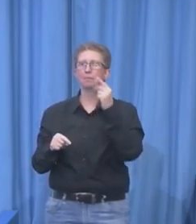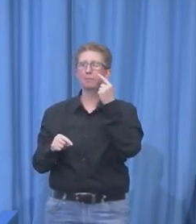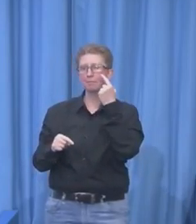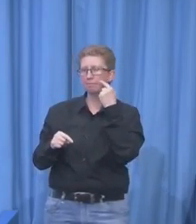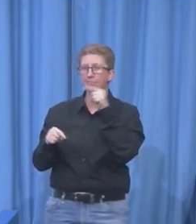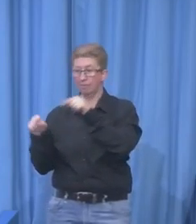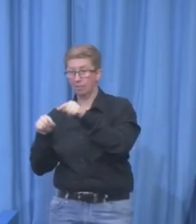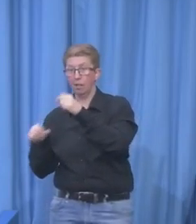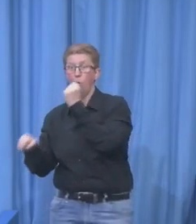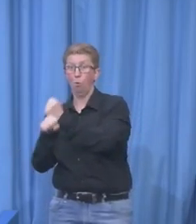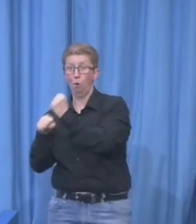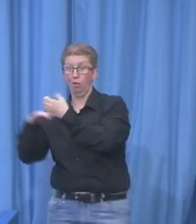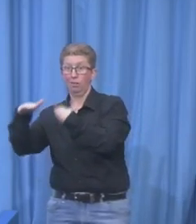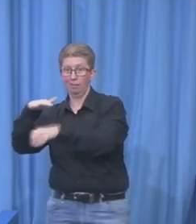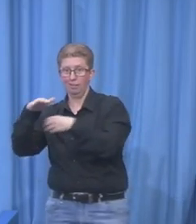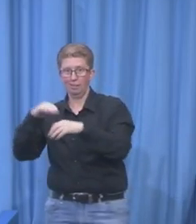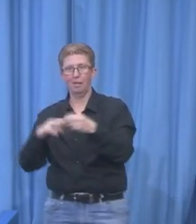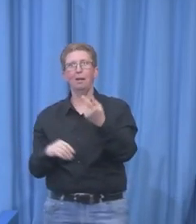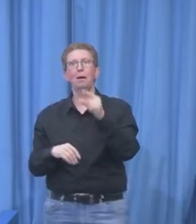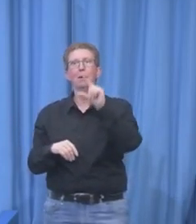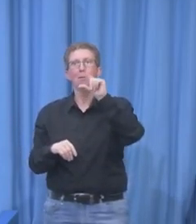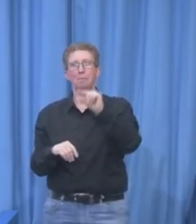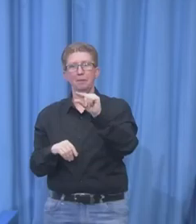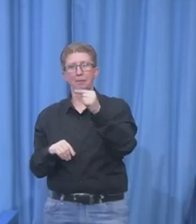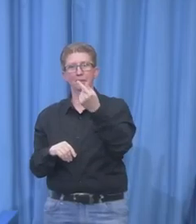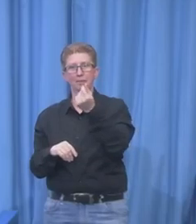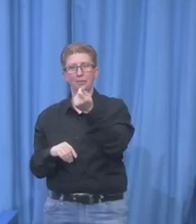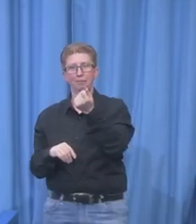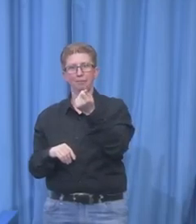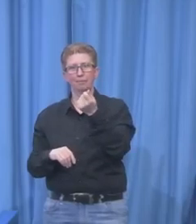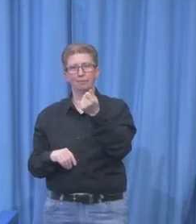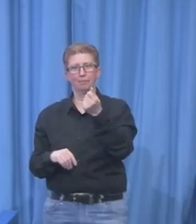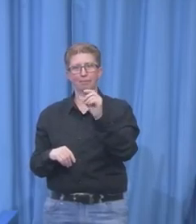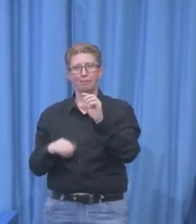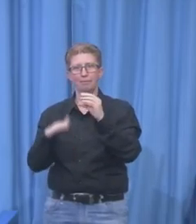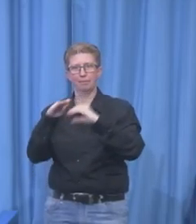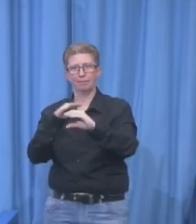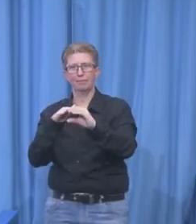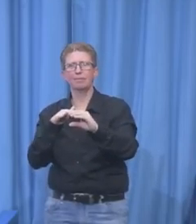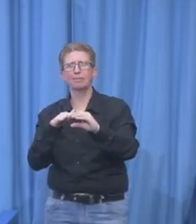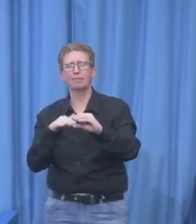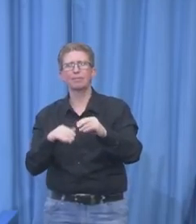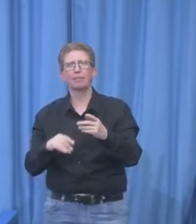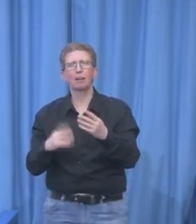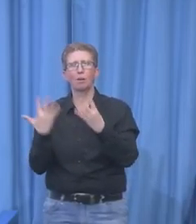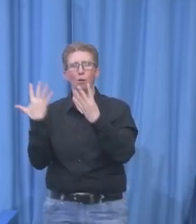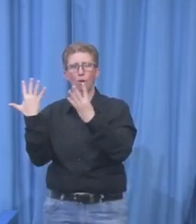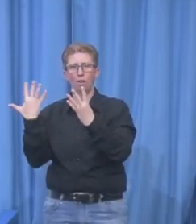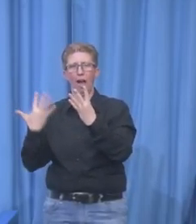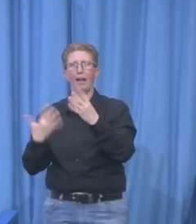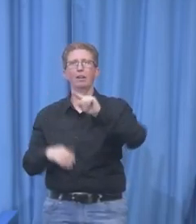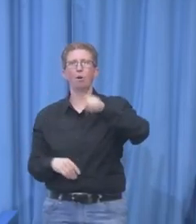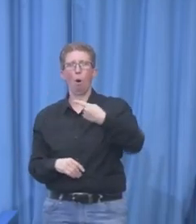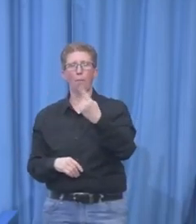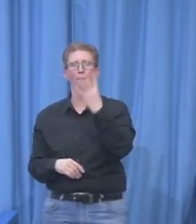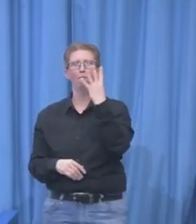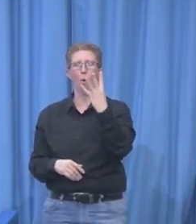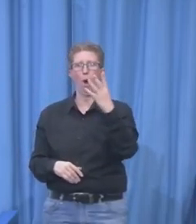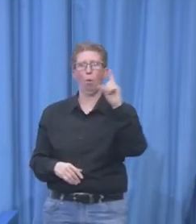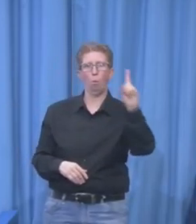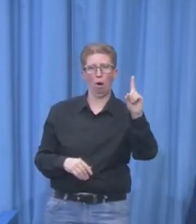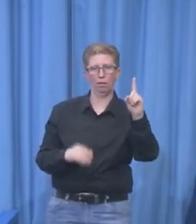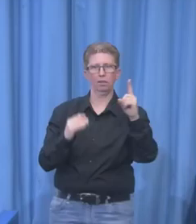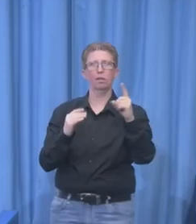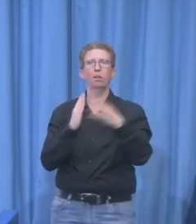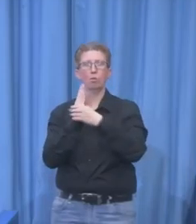and again, Peter spoke to this. If we look at all of our businesses, 3/4 of them are in